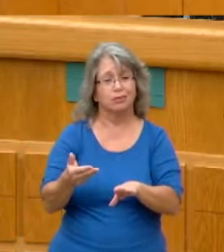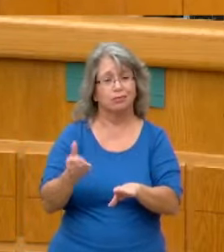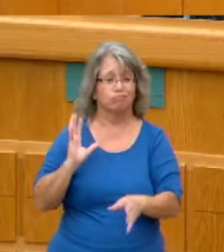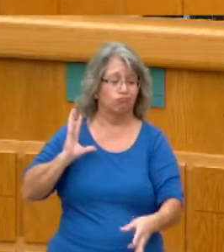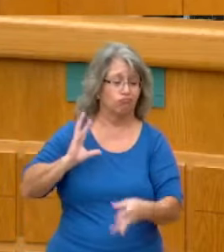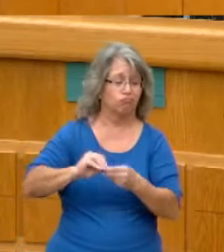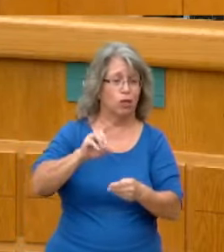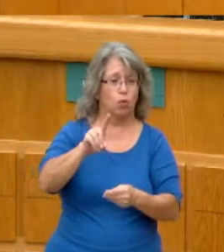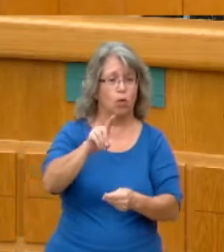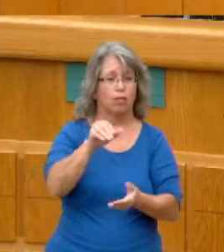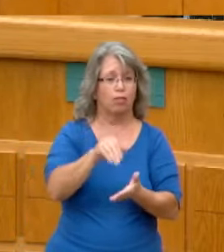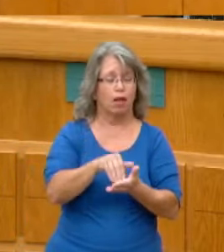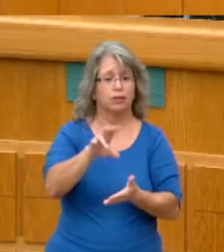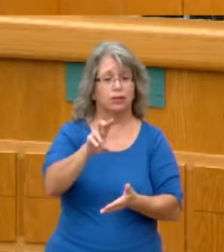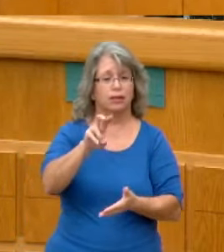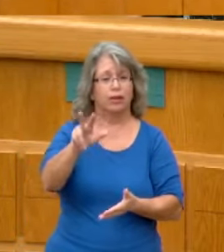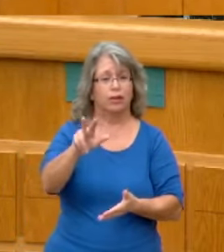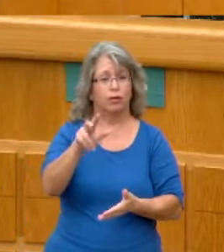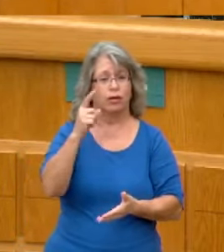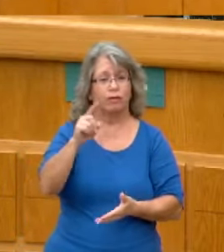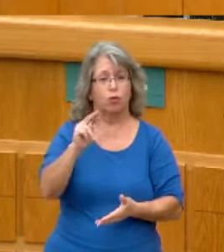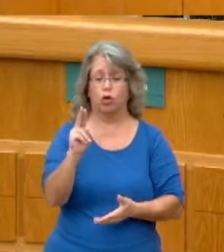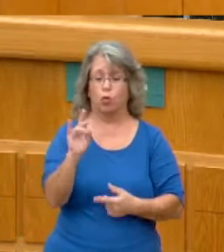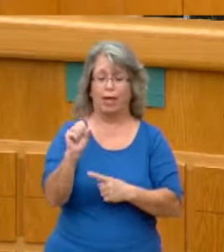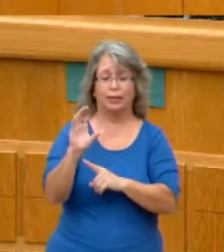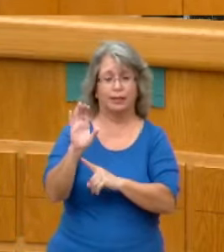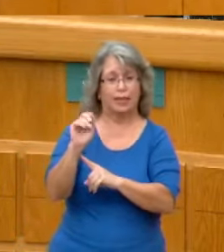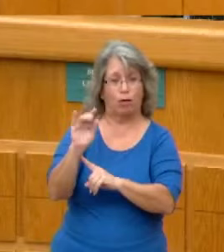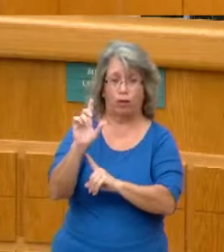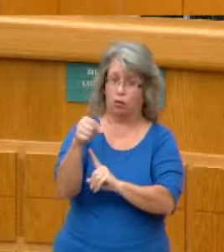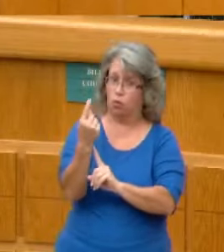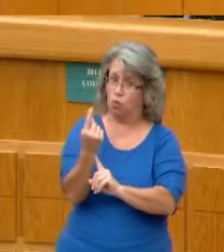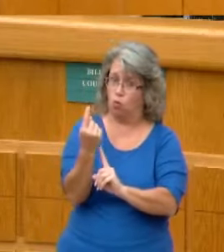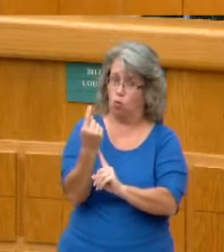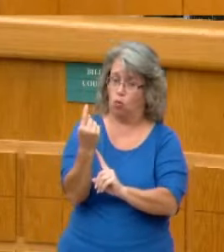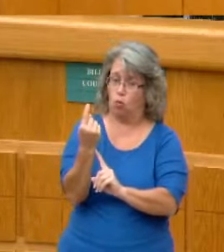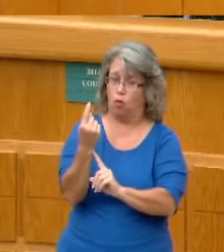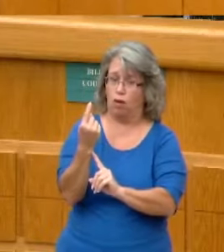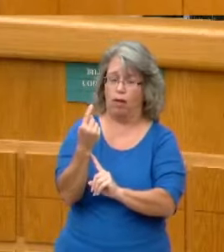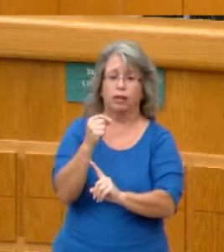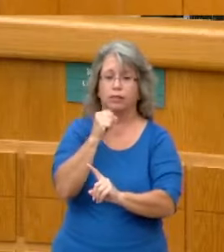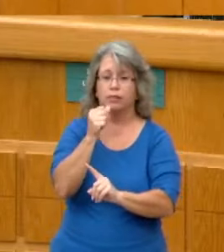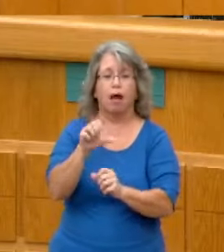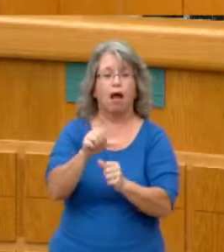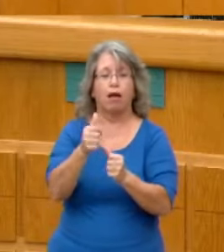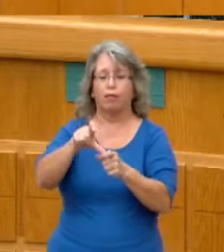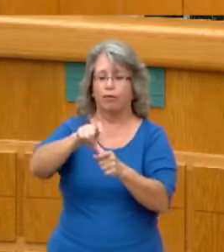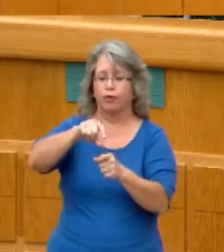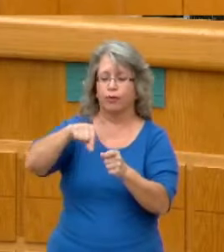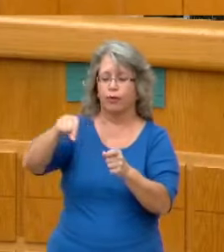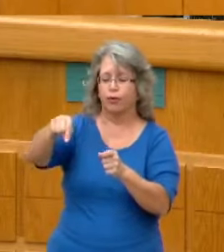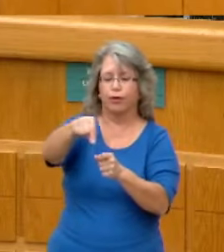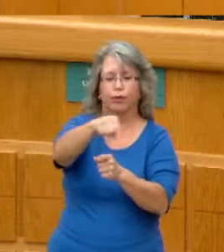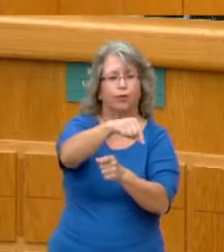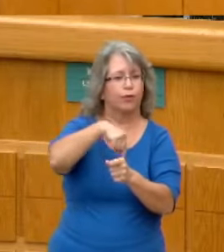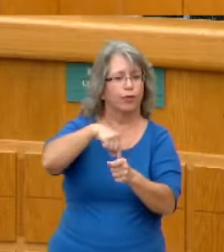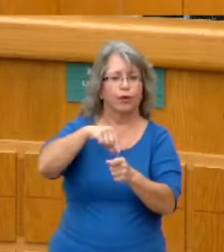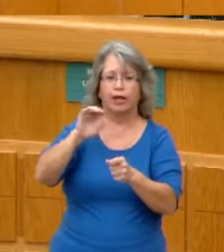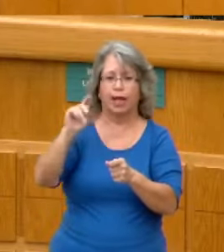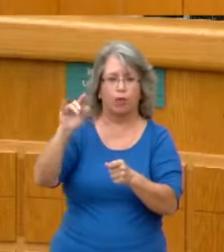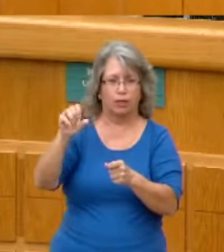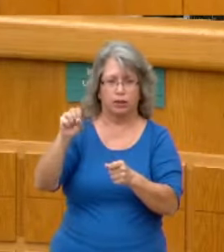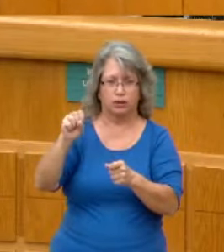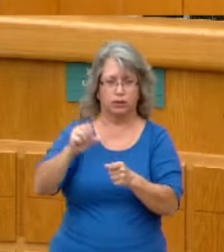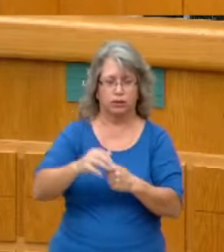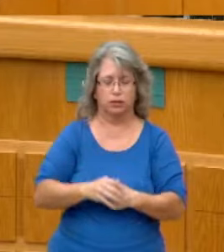1,073 for Nueces County, and that is only for Nueces County residents. That's not for any of our surrounding communities. And the